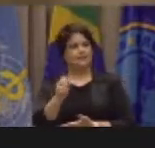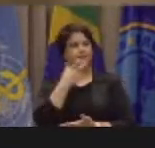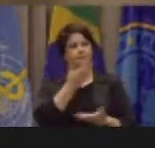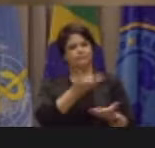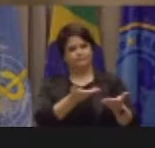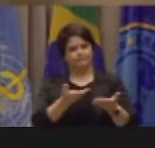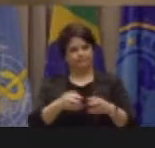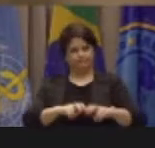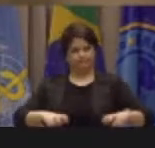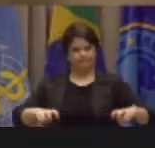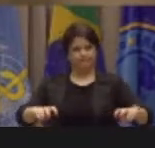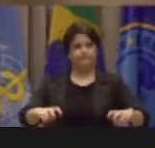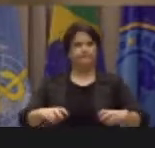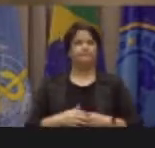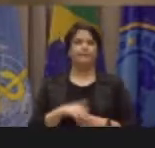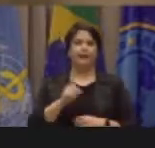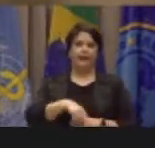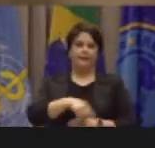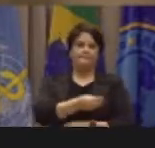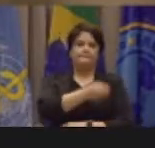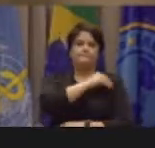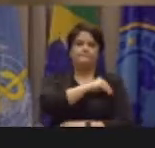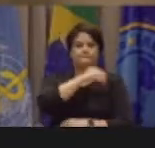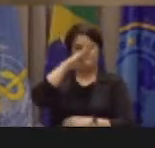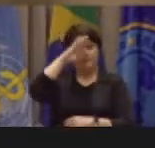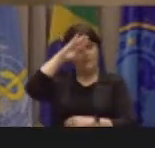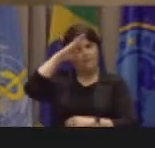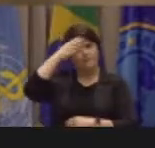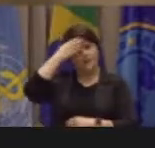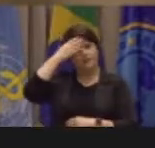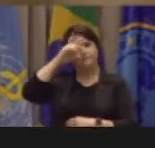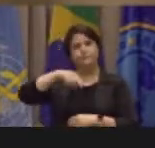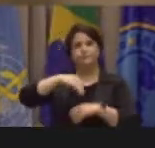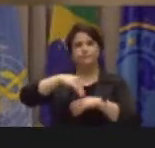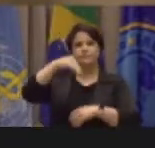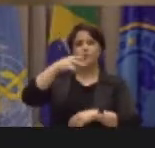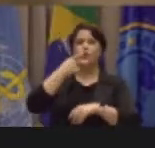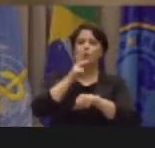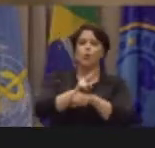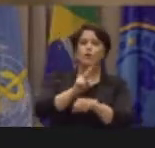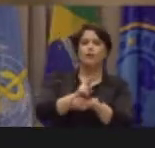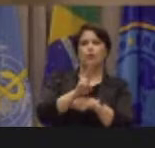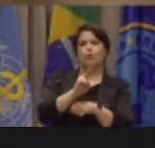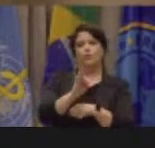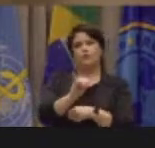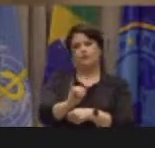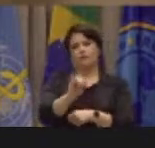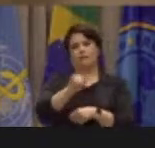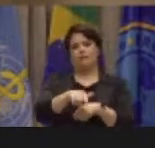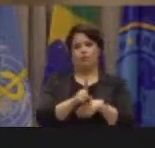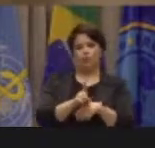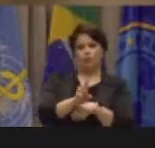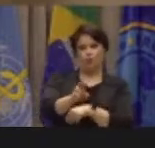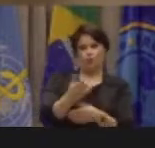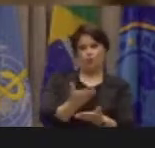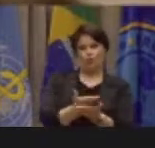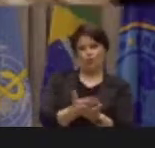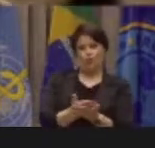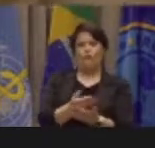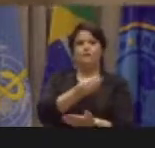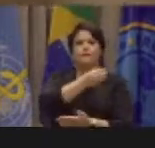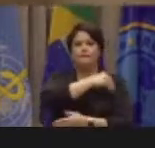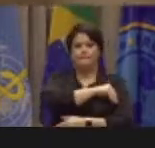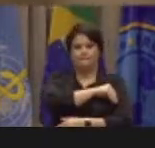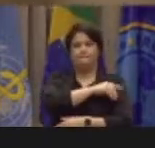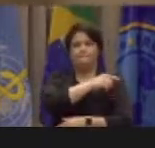please. Thais is a nurse. She is a master in intensive care, doctorate in